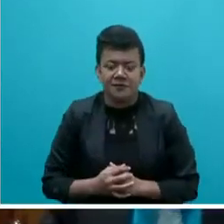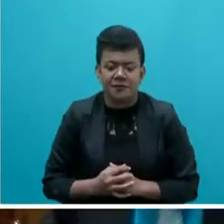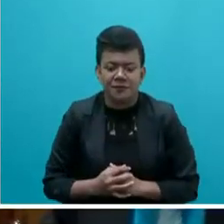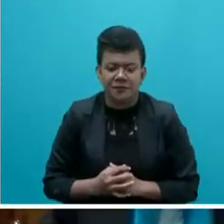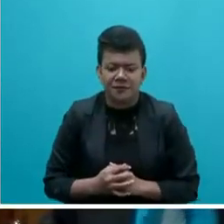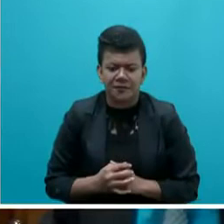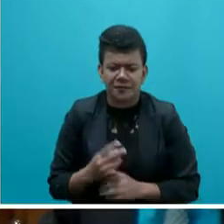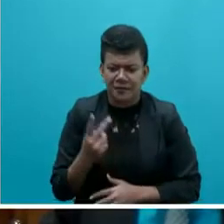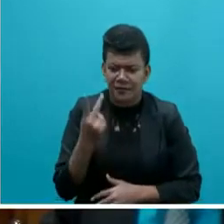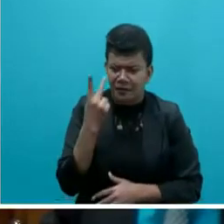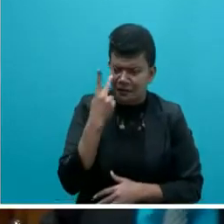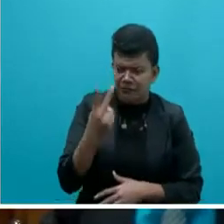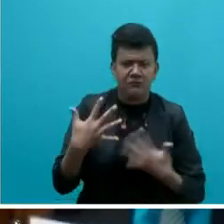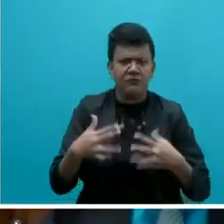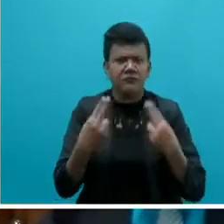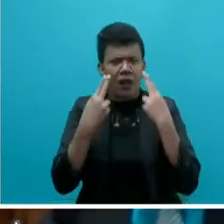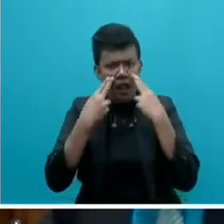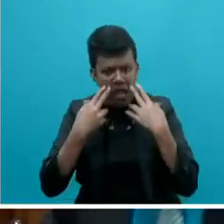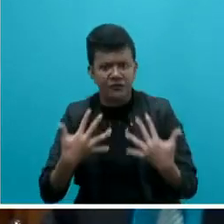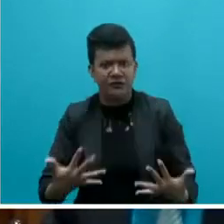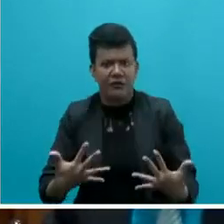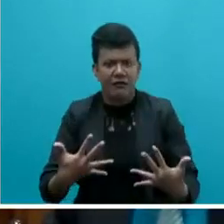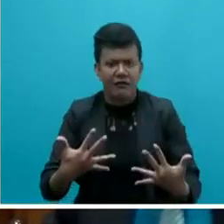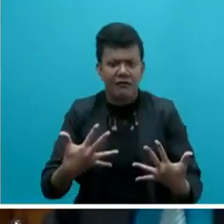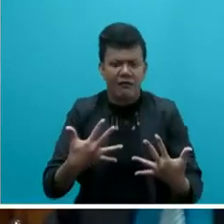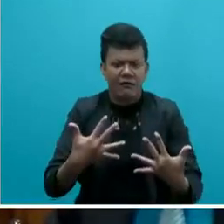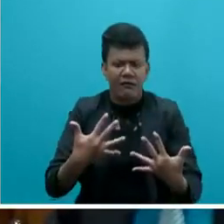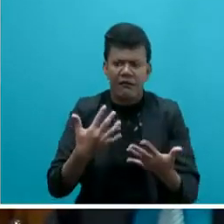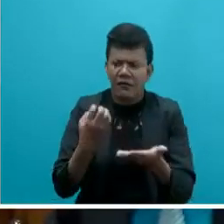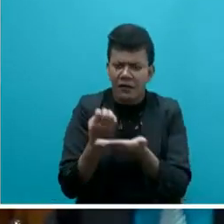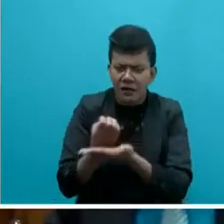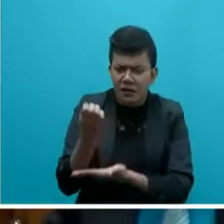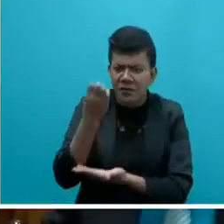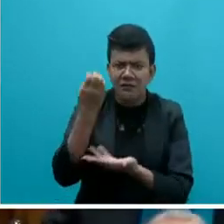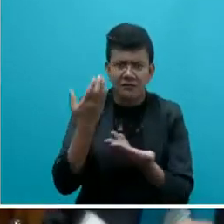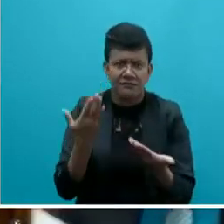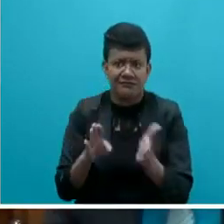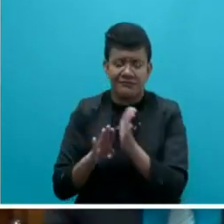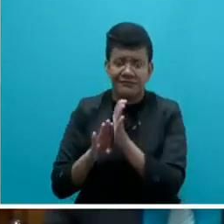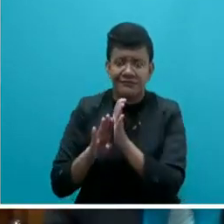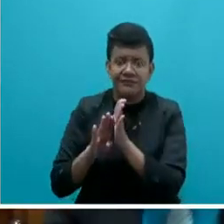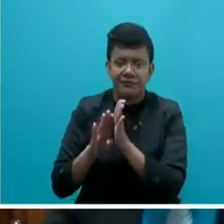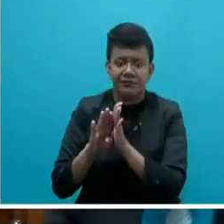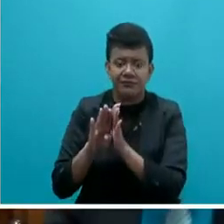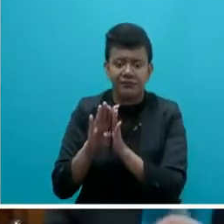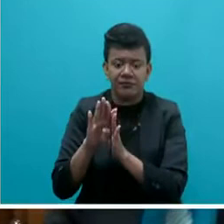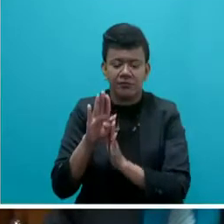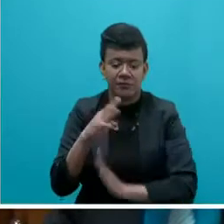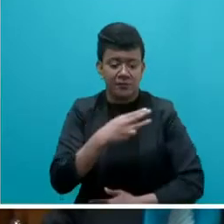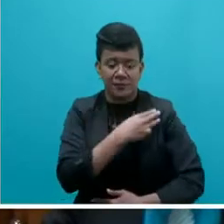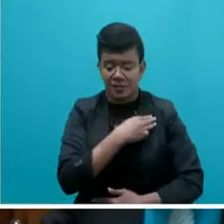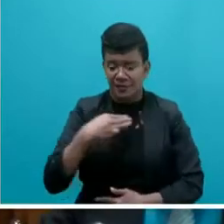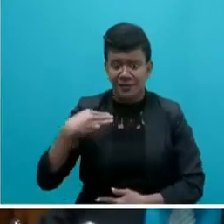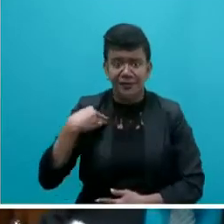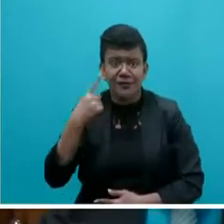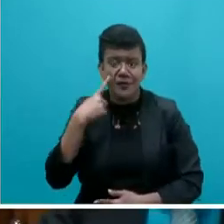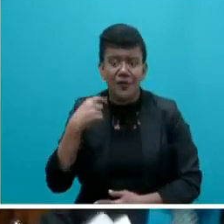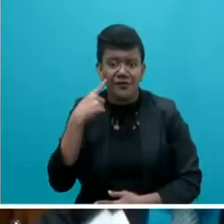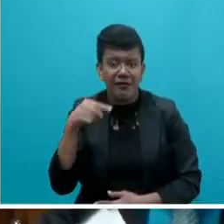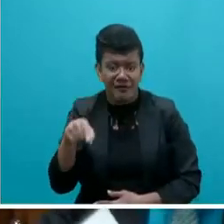growth. Honourable Speaker said the Ministry of Waterways and Environment recognizes that waterways and environment